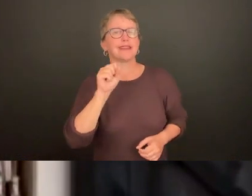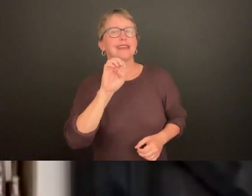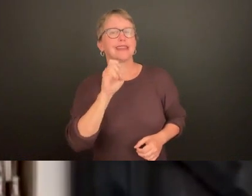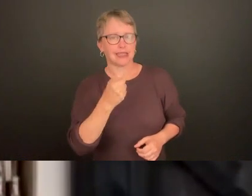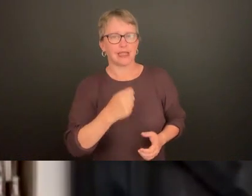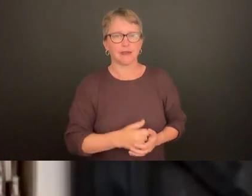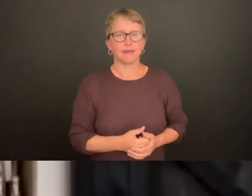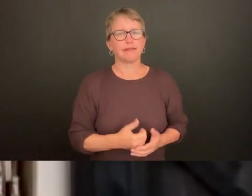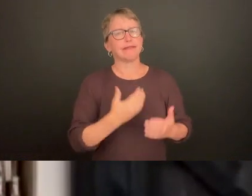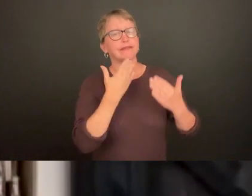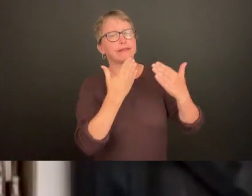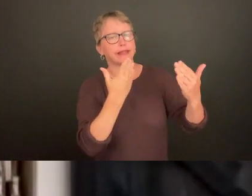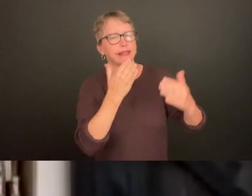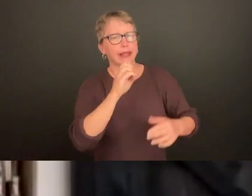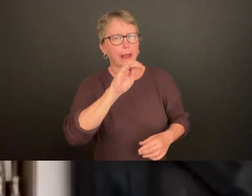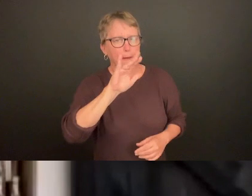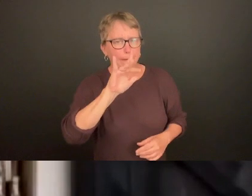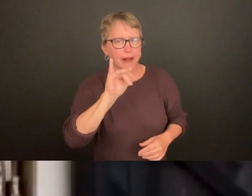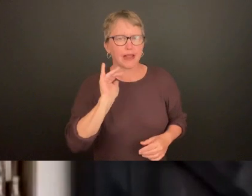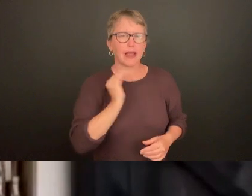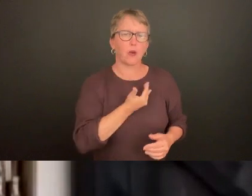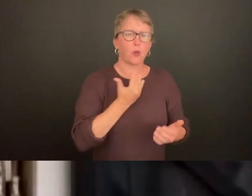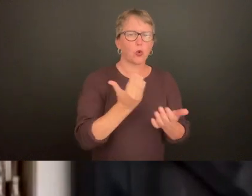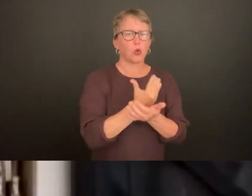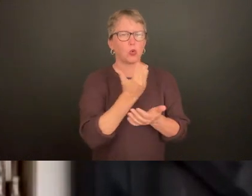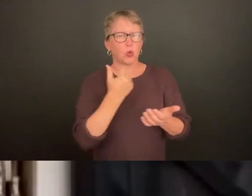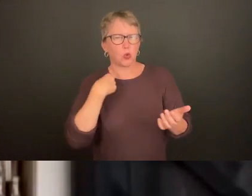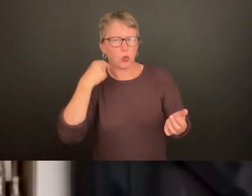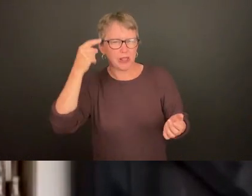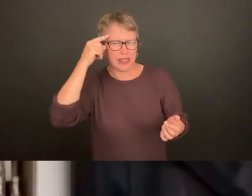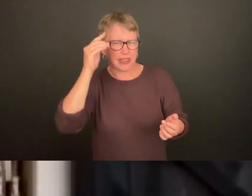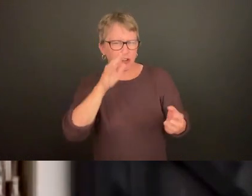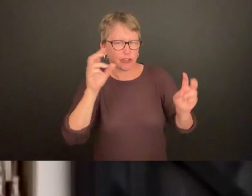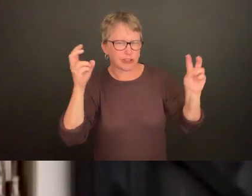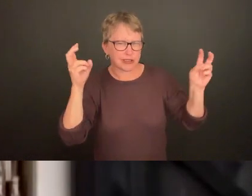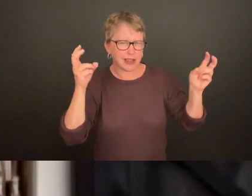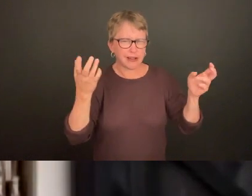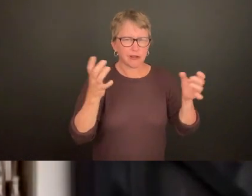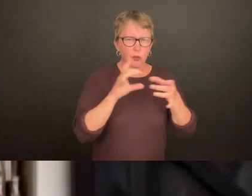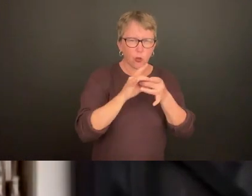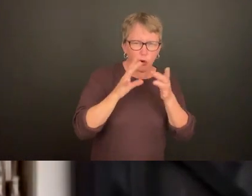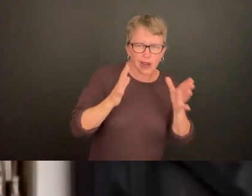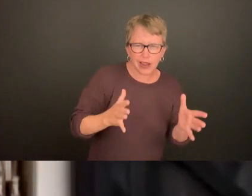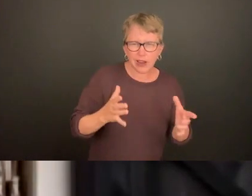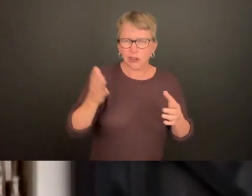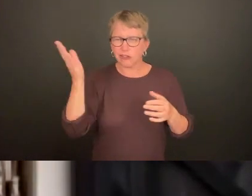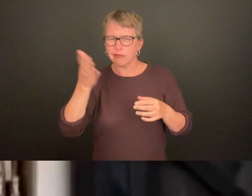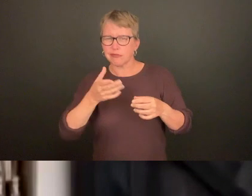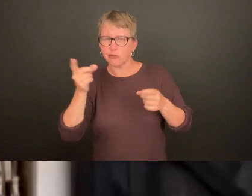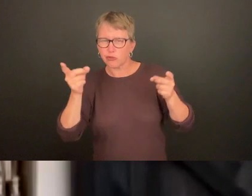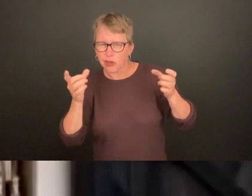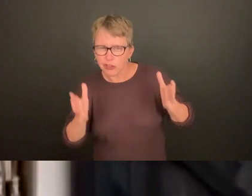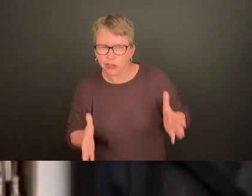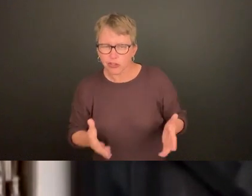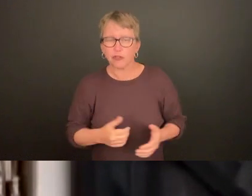series on sexuality and sex. And I'd like to thank Emily, our